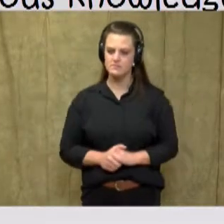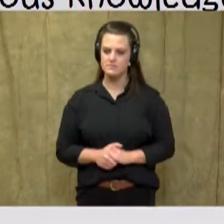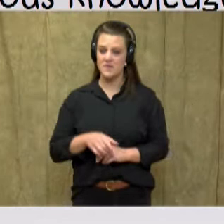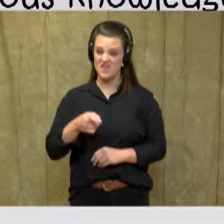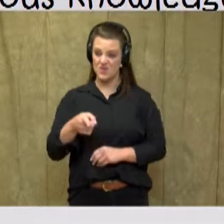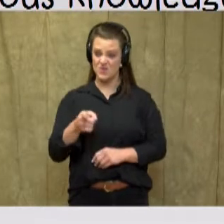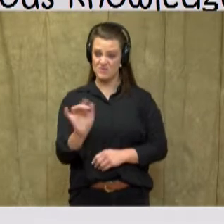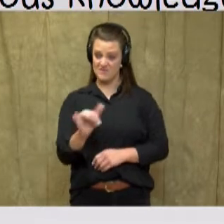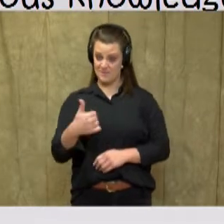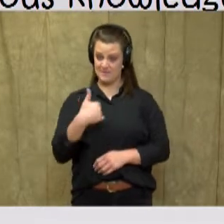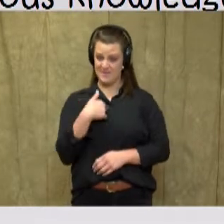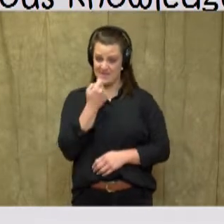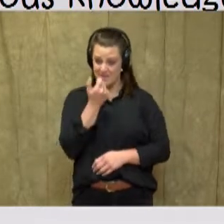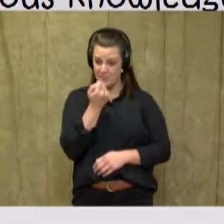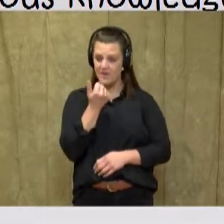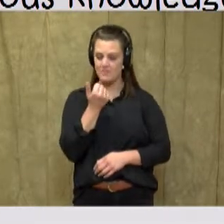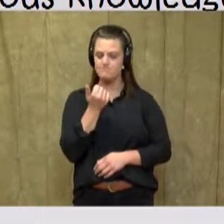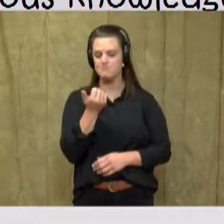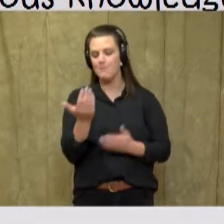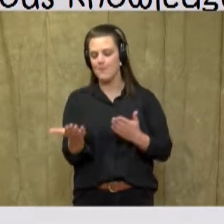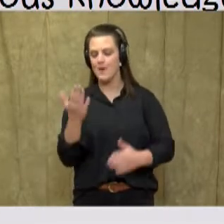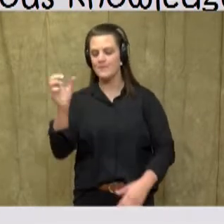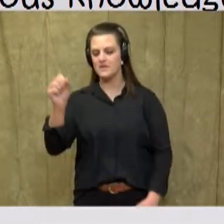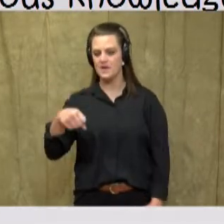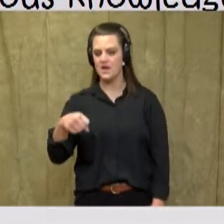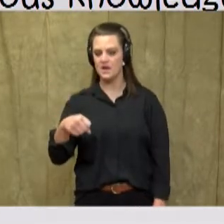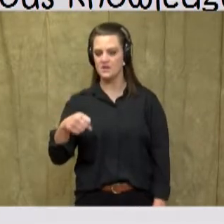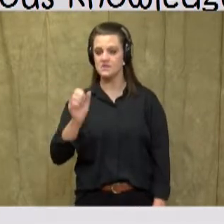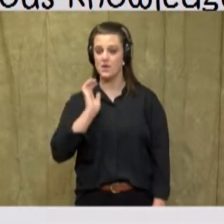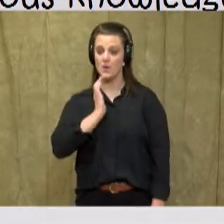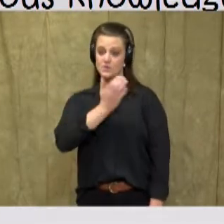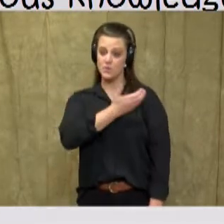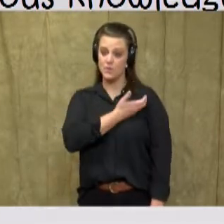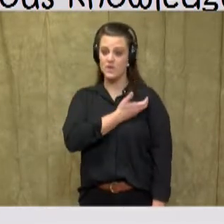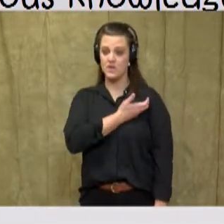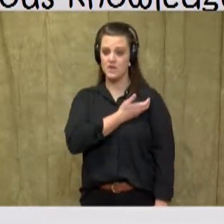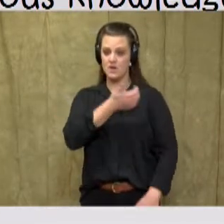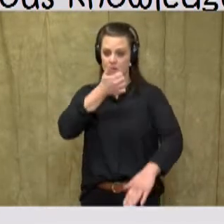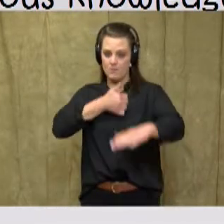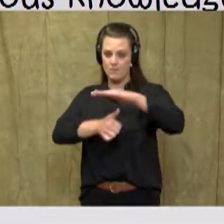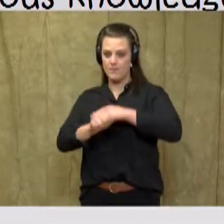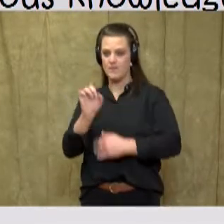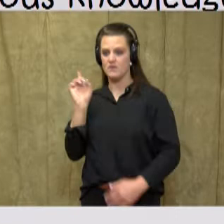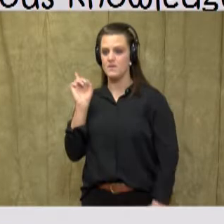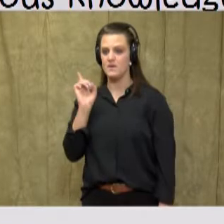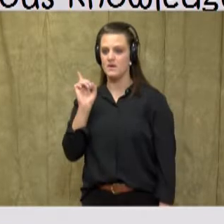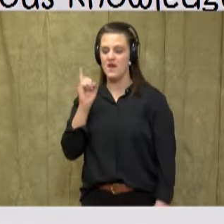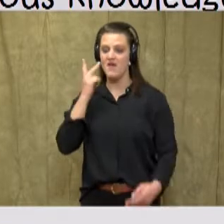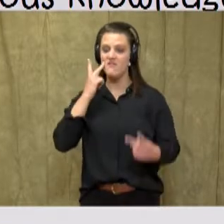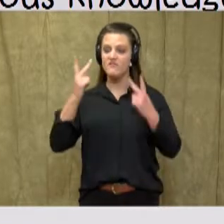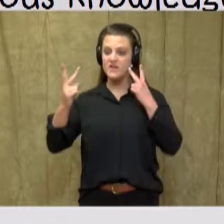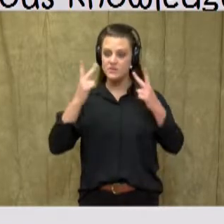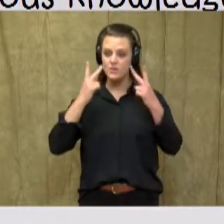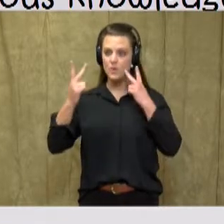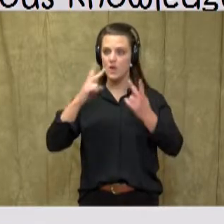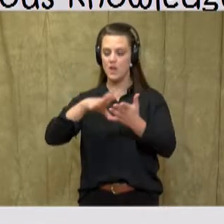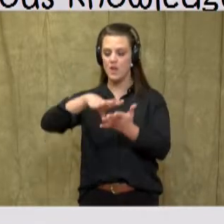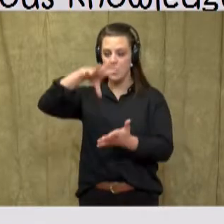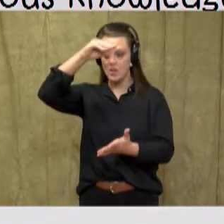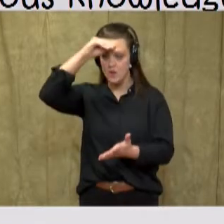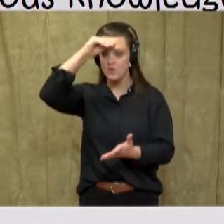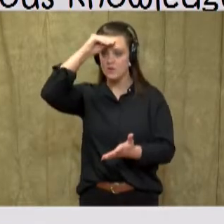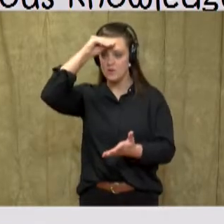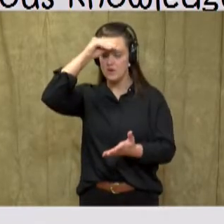you probably are, because many of us fall into this category, we are visual learners.